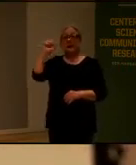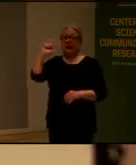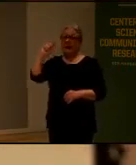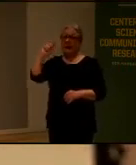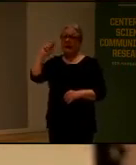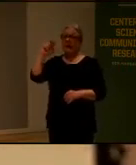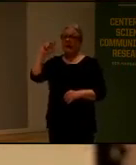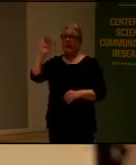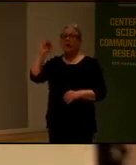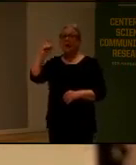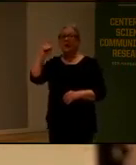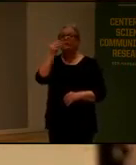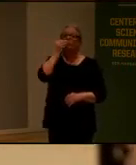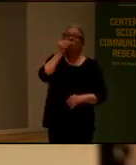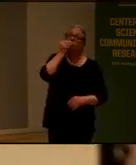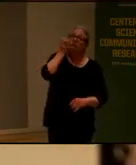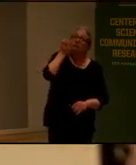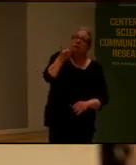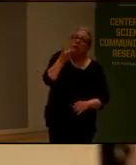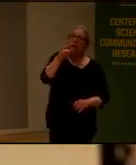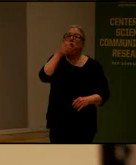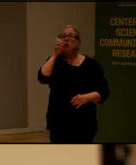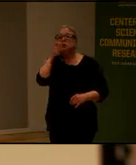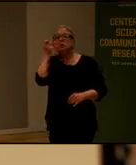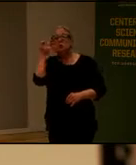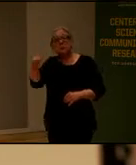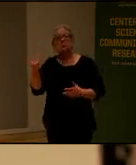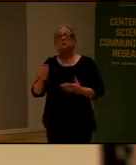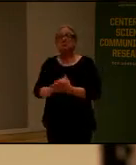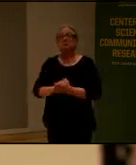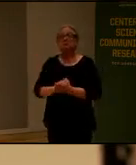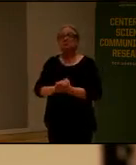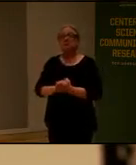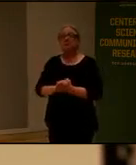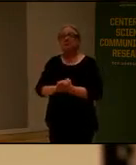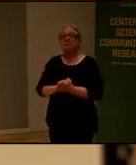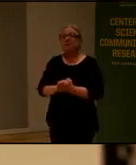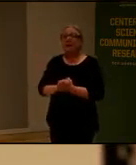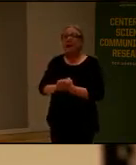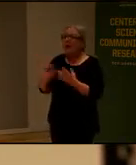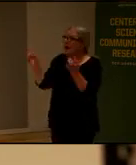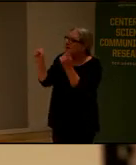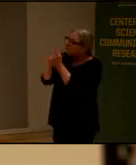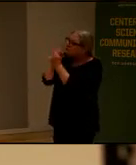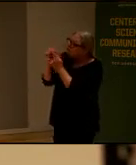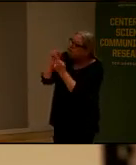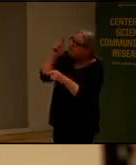beverage, and a little bit more of Dr. Salas's intellect